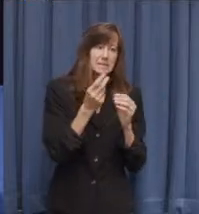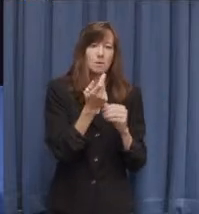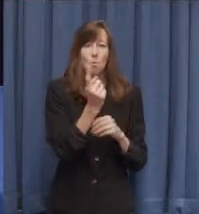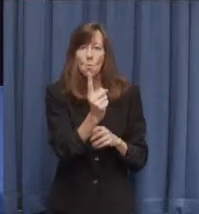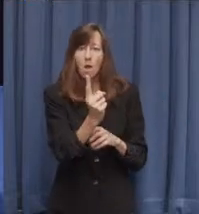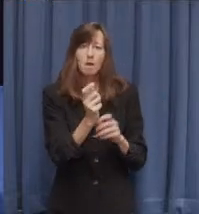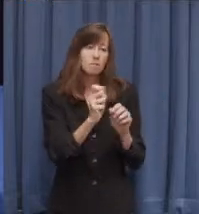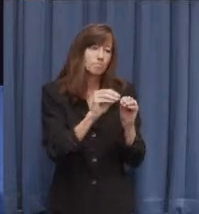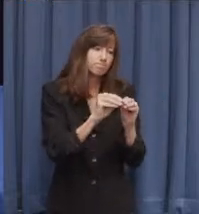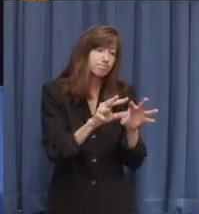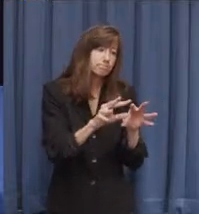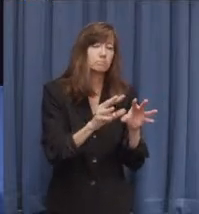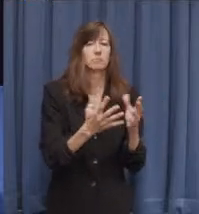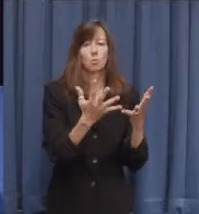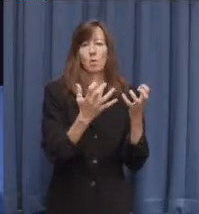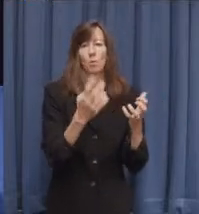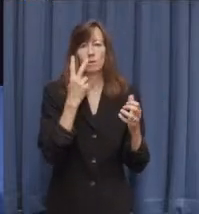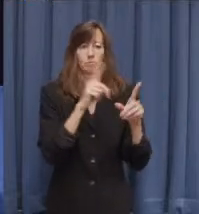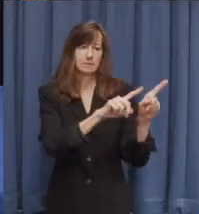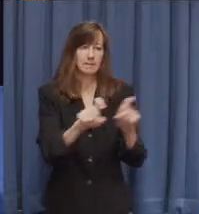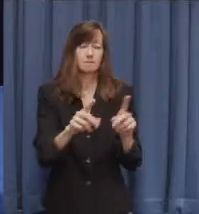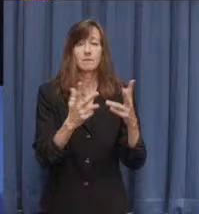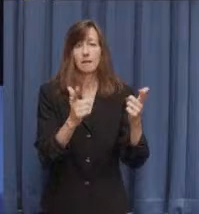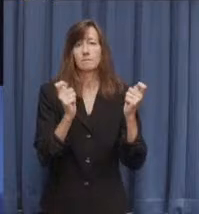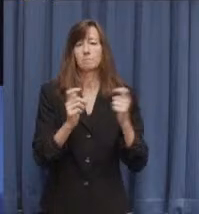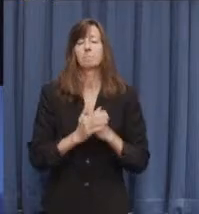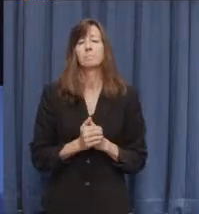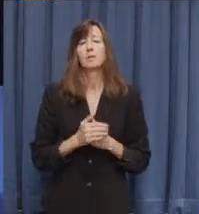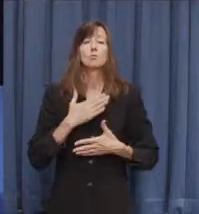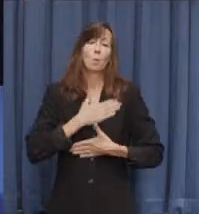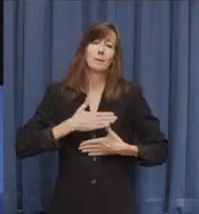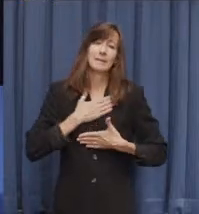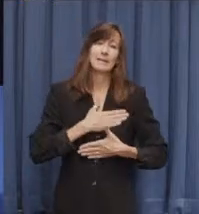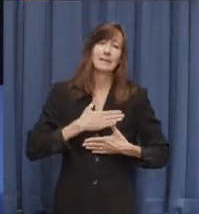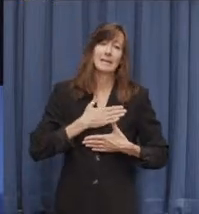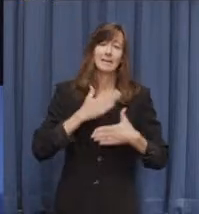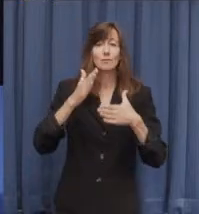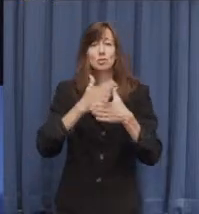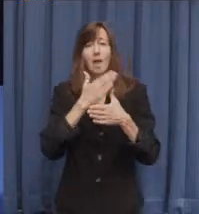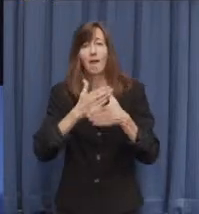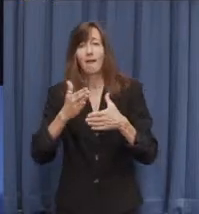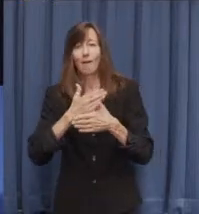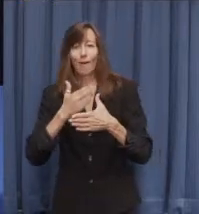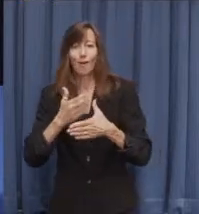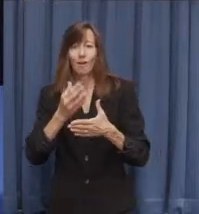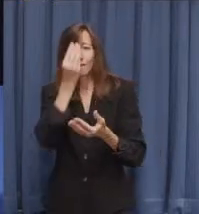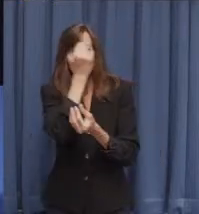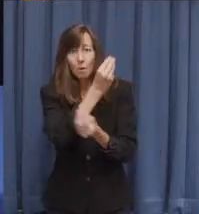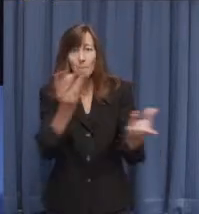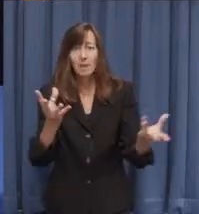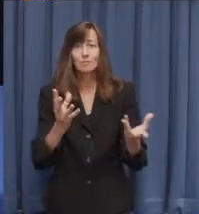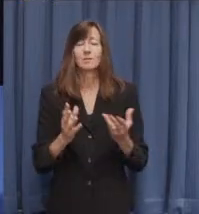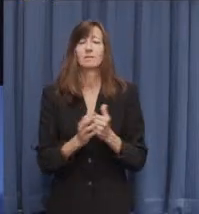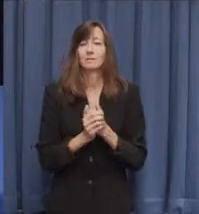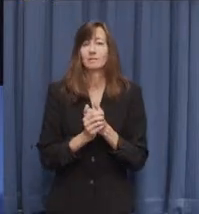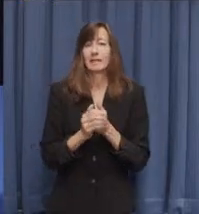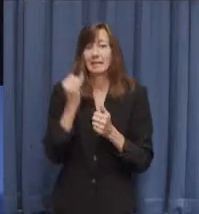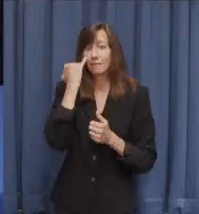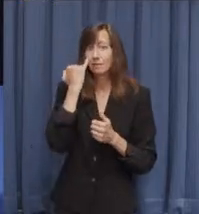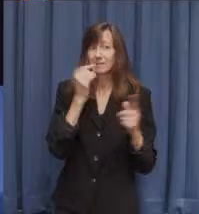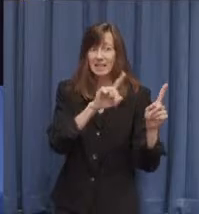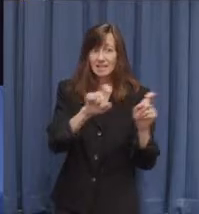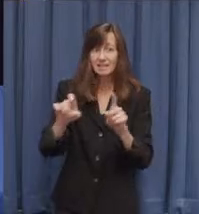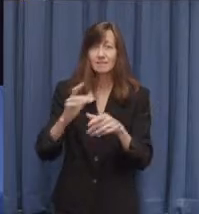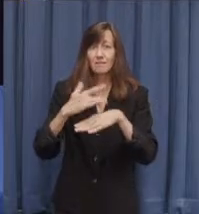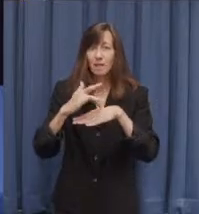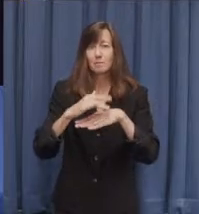spread the word of our Ulster County's Get Tested Week. We'll know next week. We'll see it in the numbers. If our